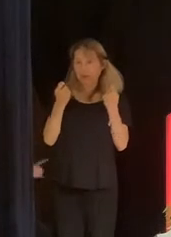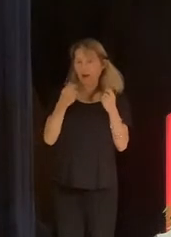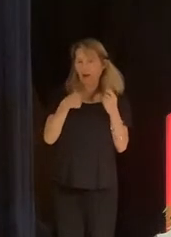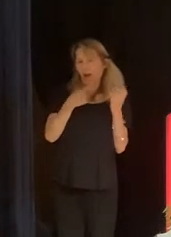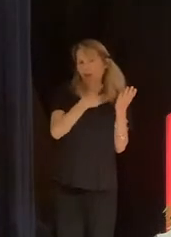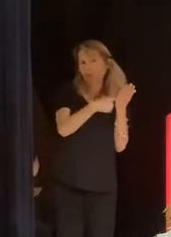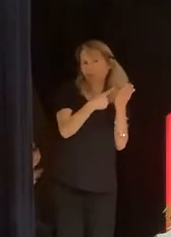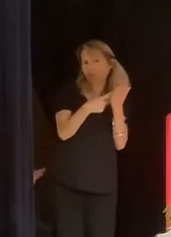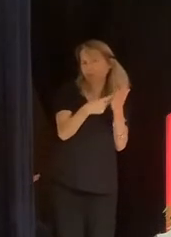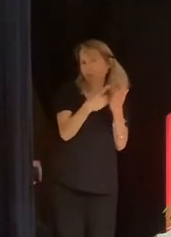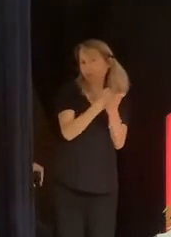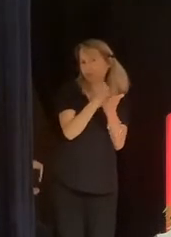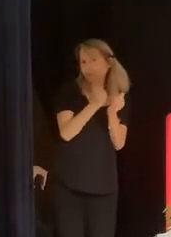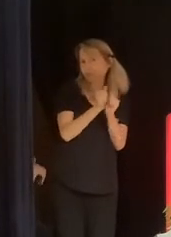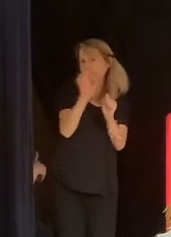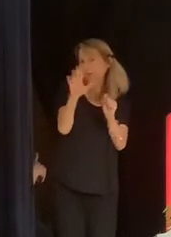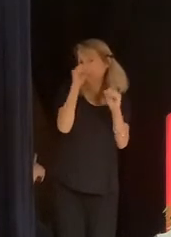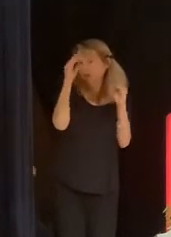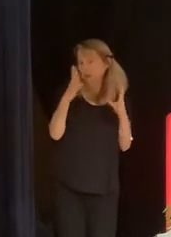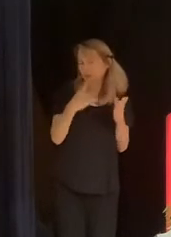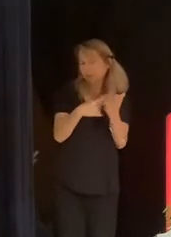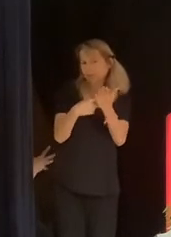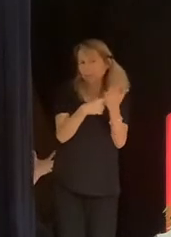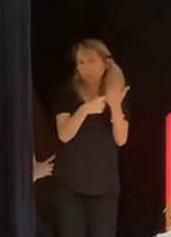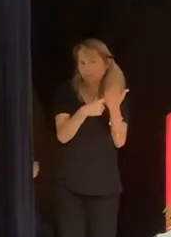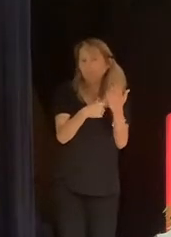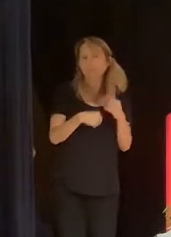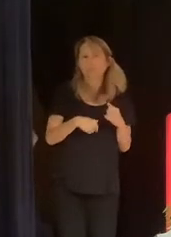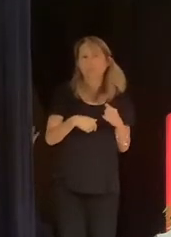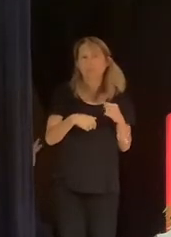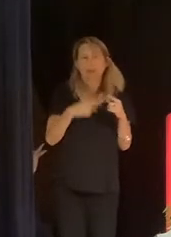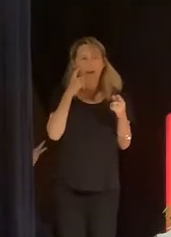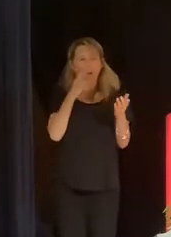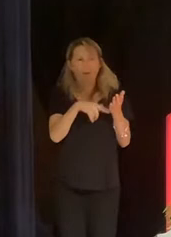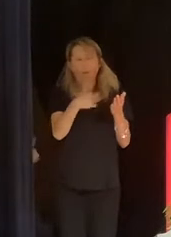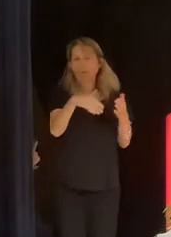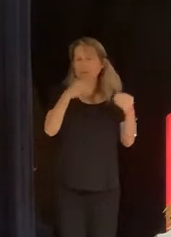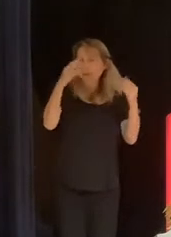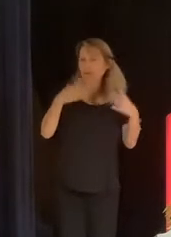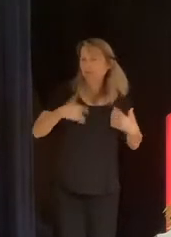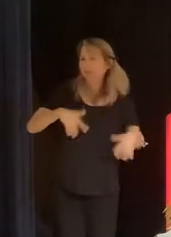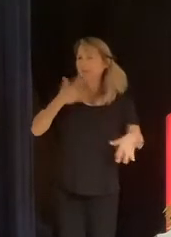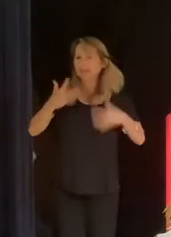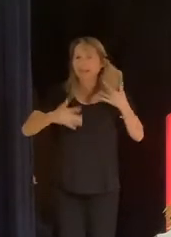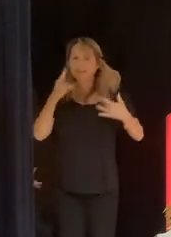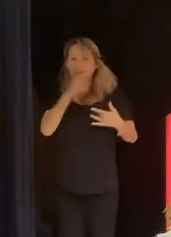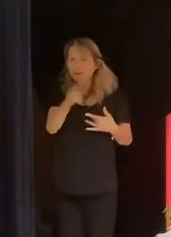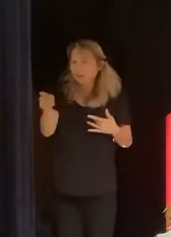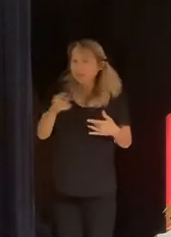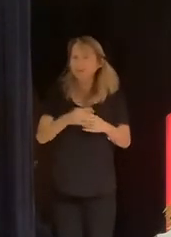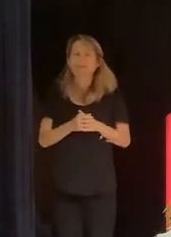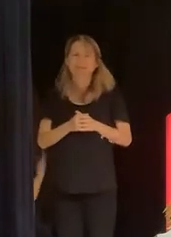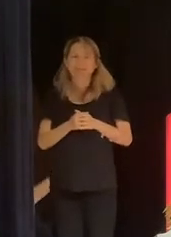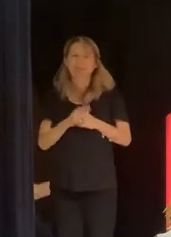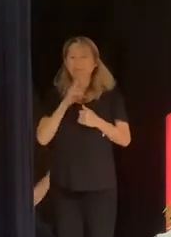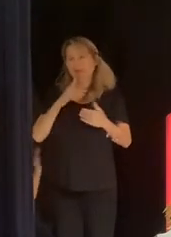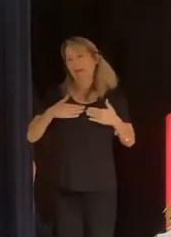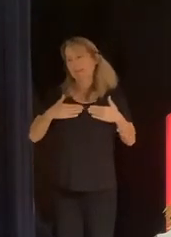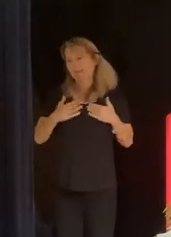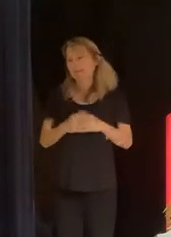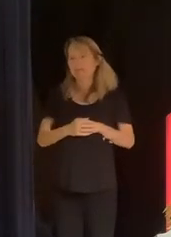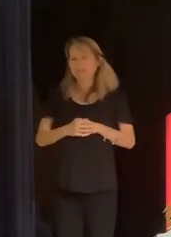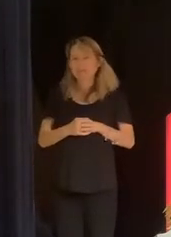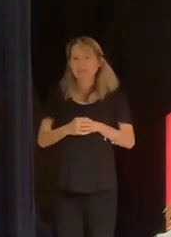your teachers. And everyone was super excited and happy for you on this, your graduation